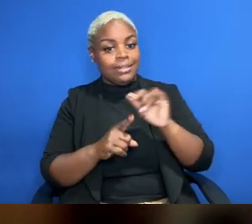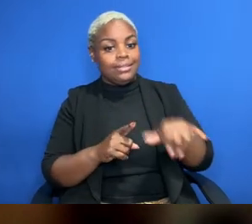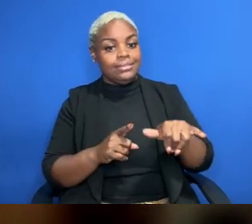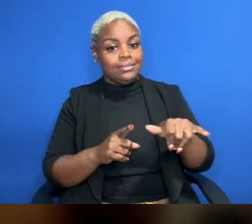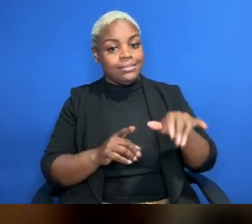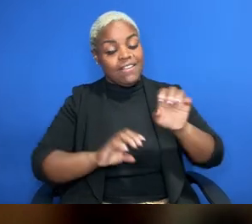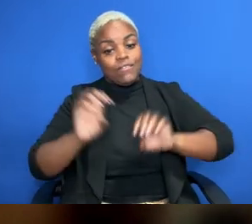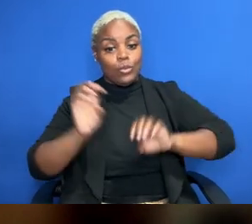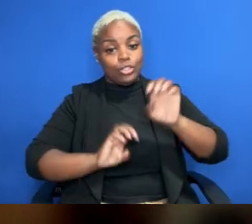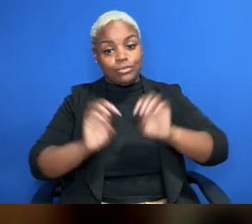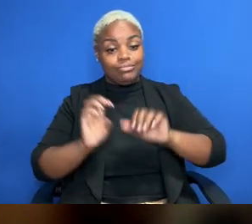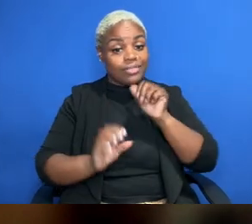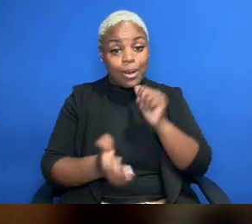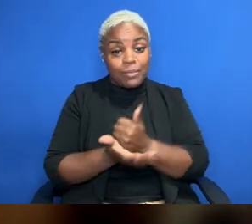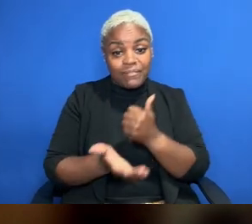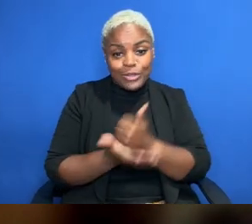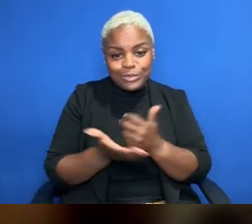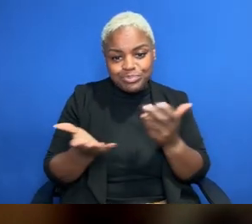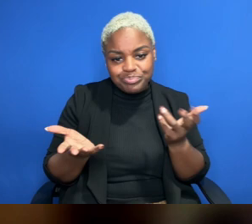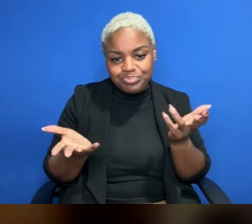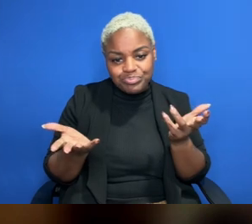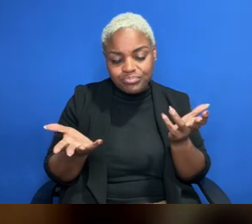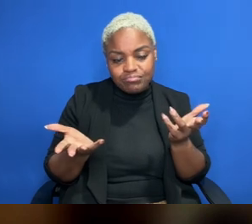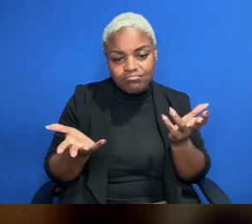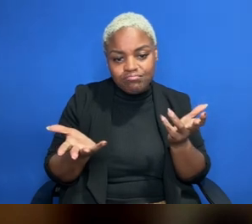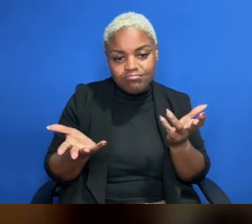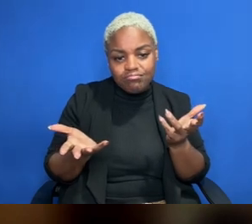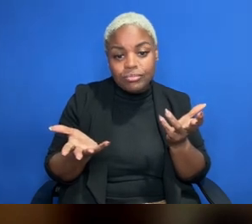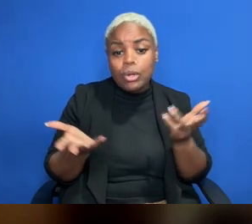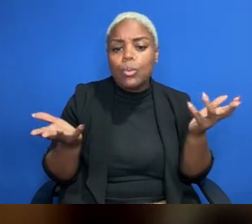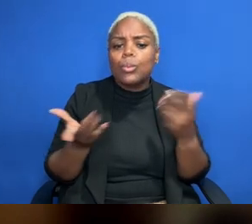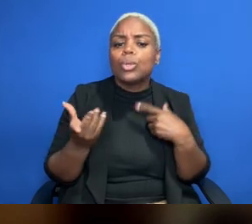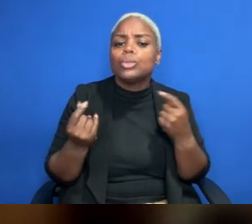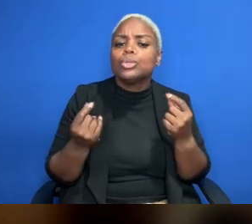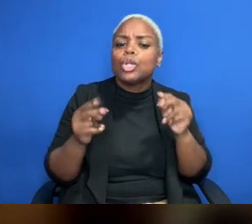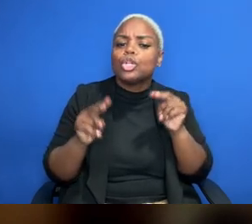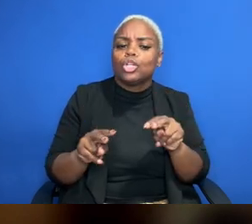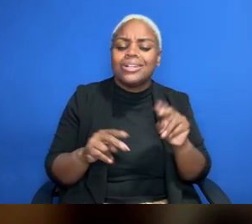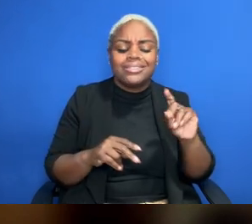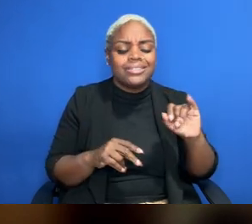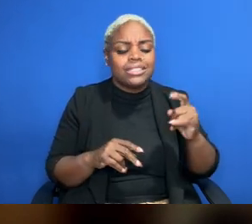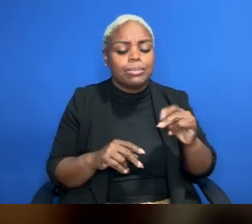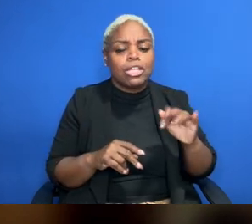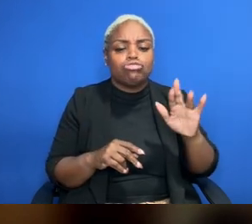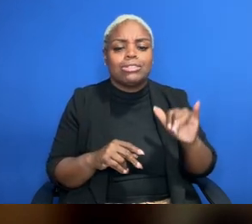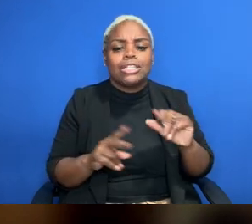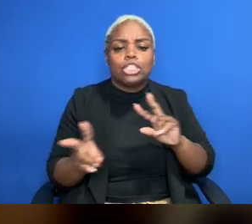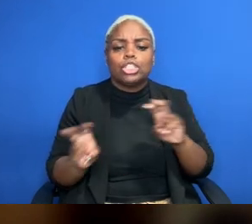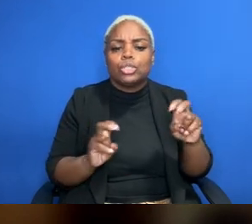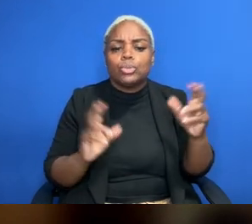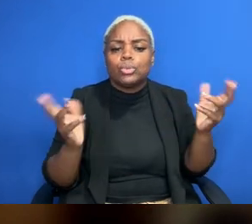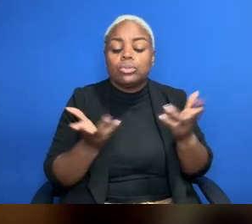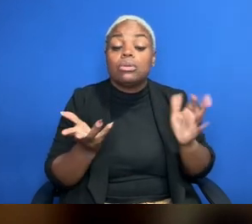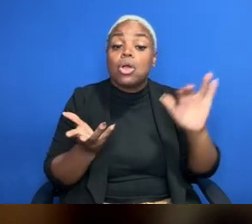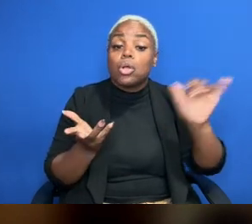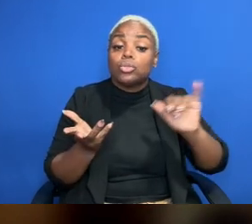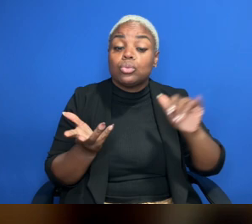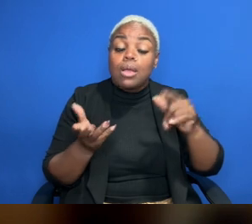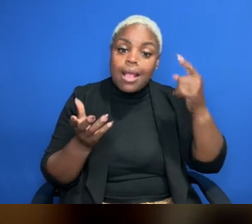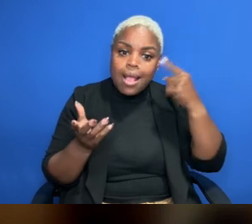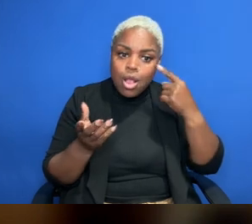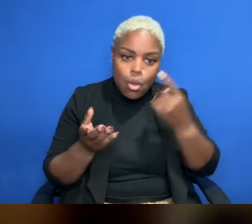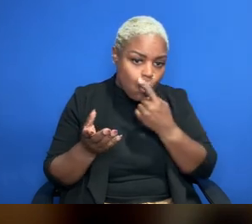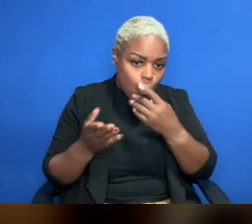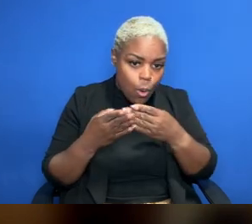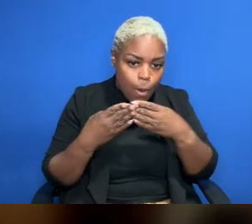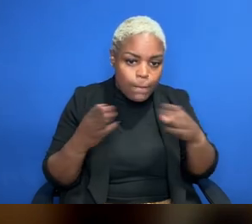eval, because it's another crisis eval and it's not helpful. What are we doing to look at the disciplinary issues?